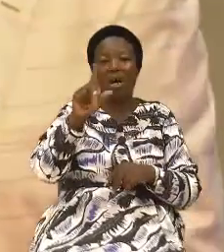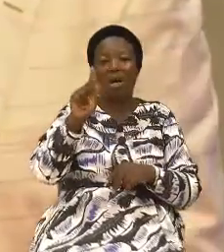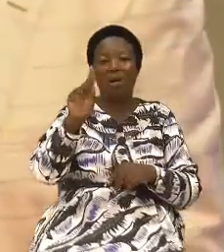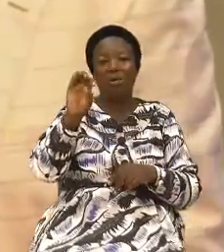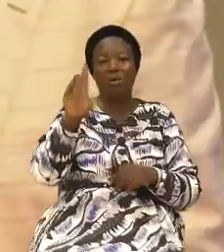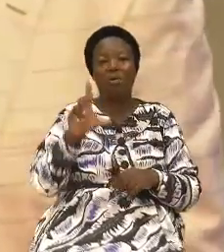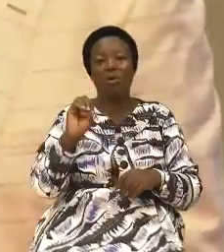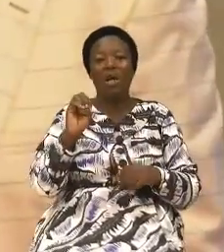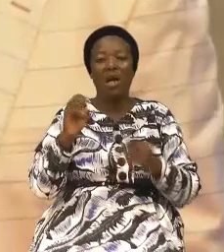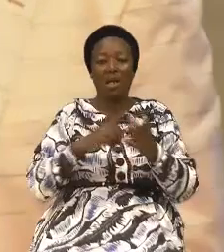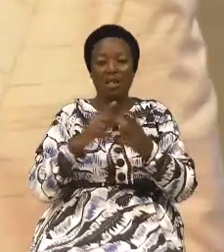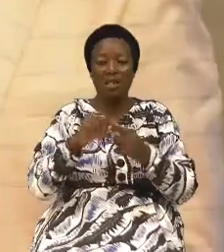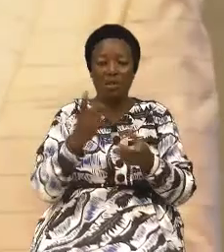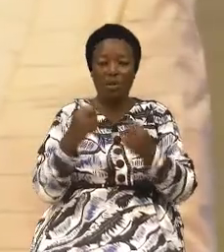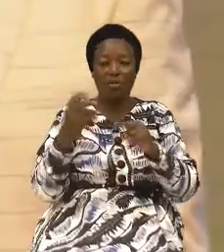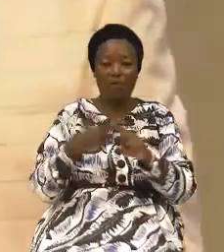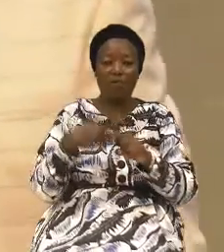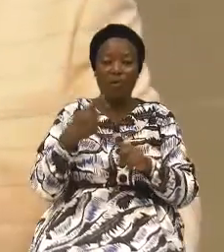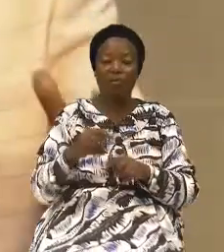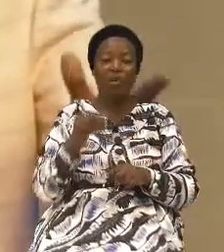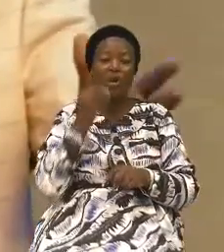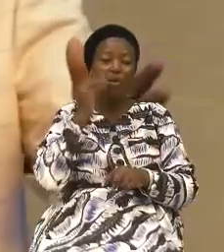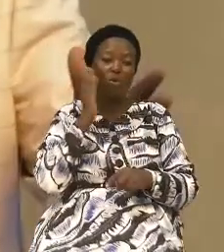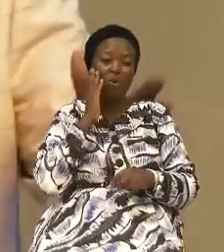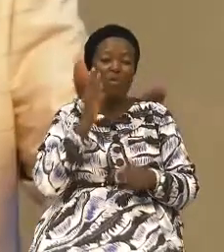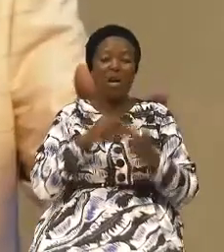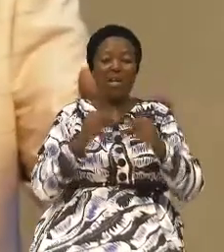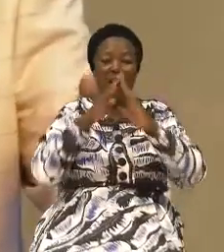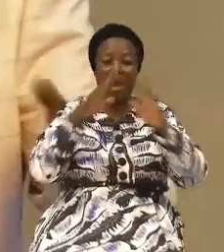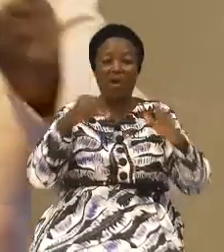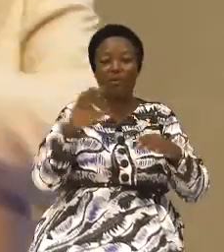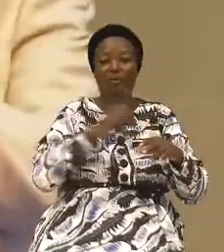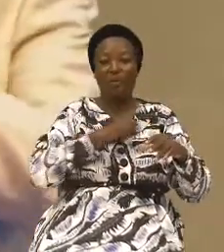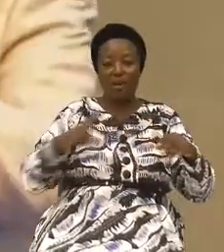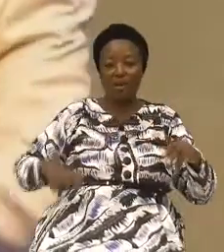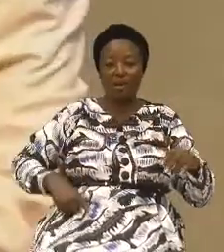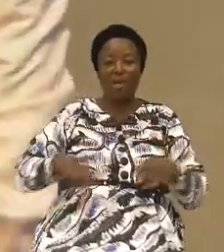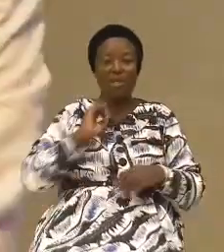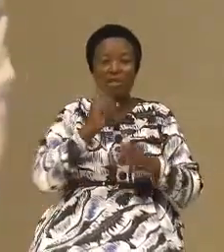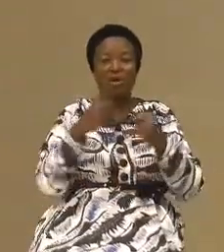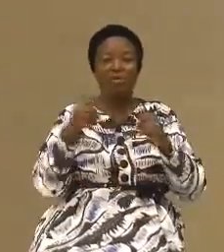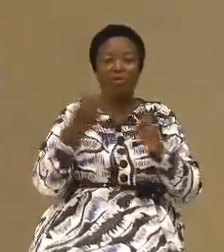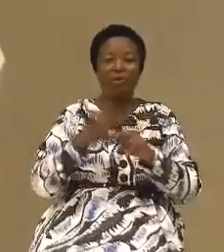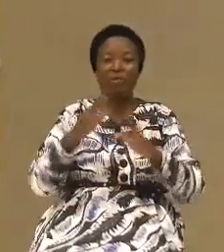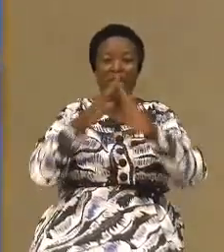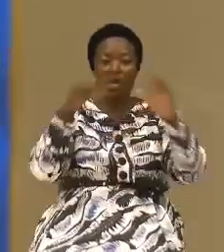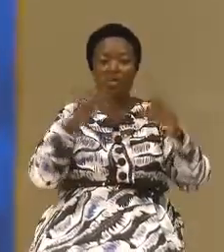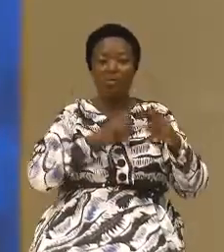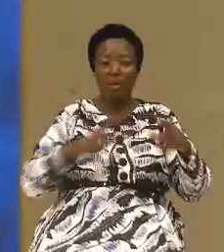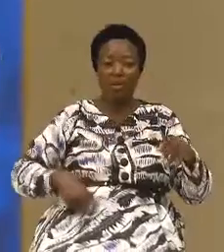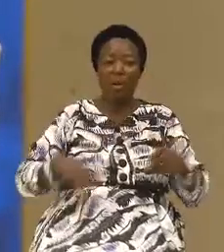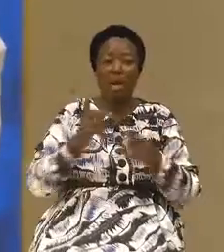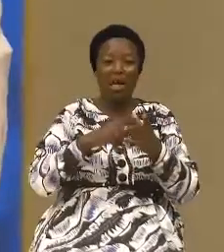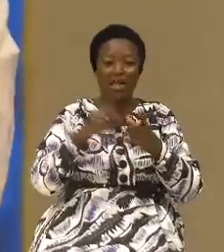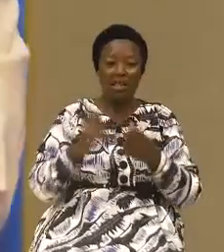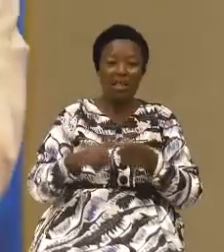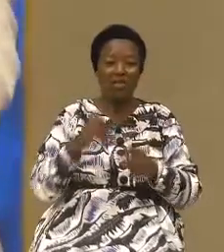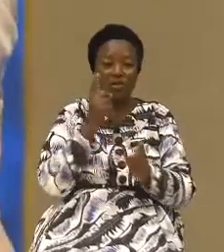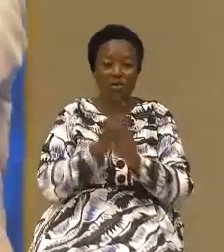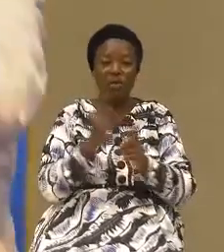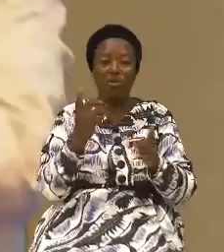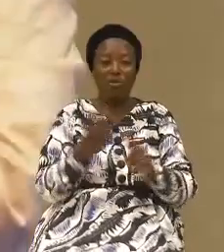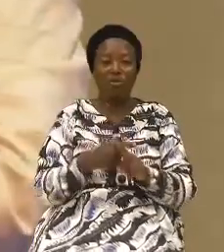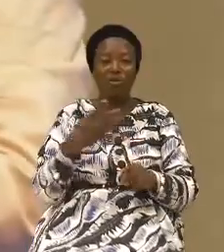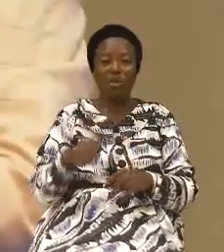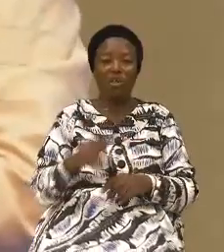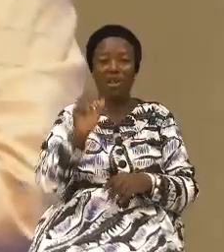the presence of God. It's coming from the habitation of God. From the sanctuary just to the ankle. But don't